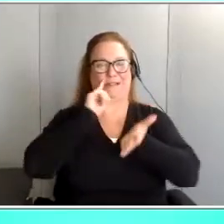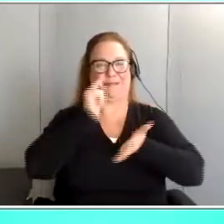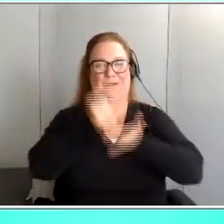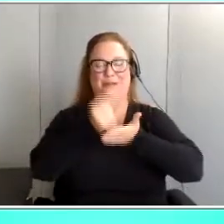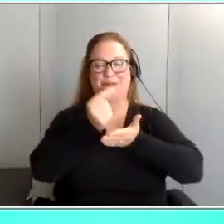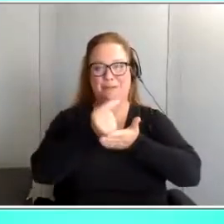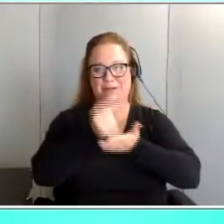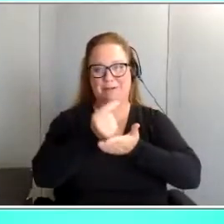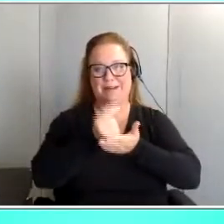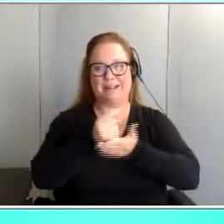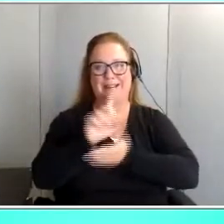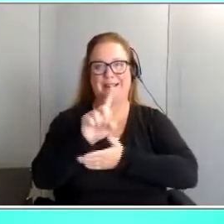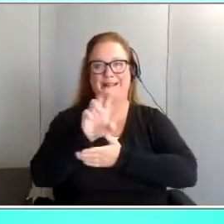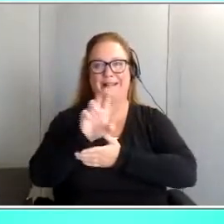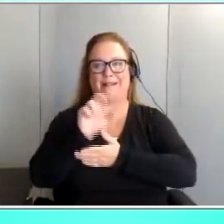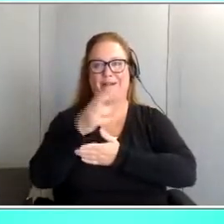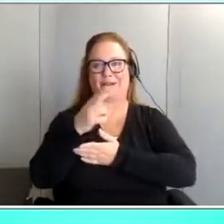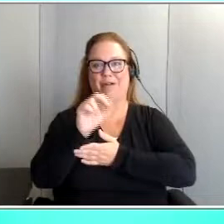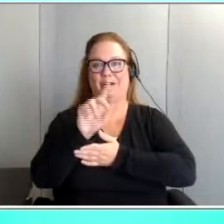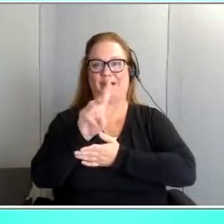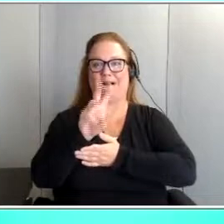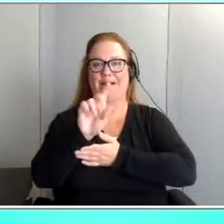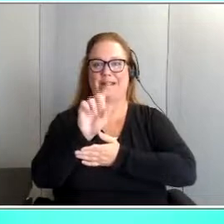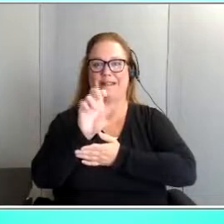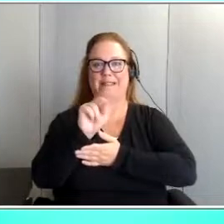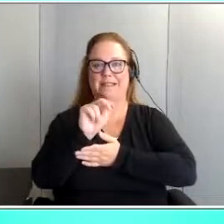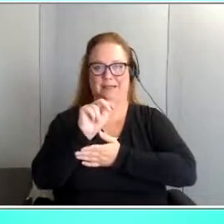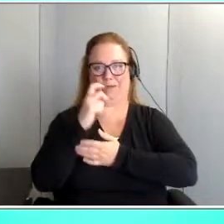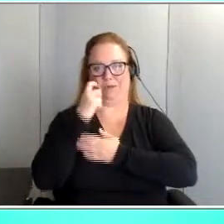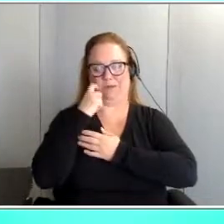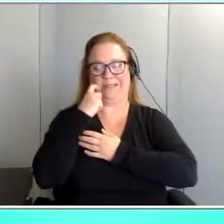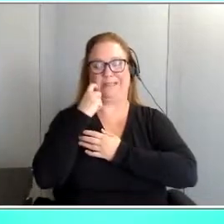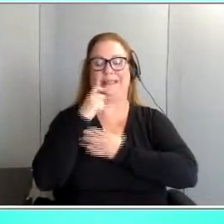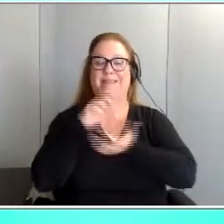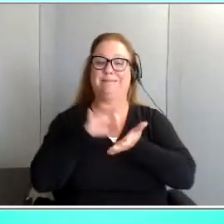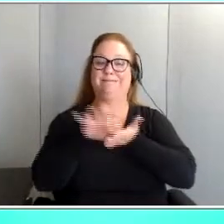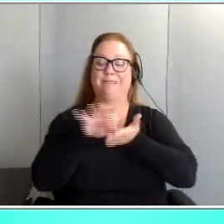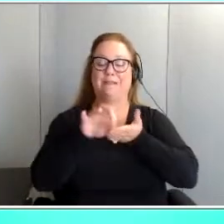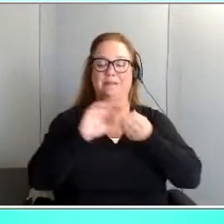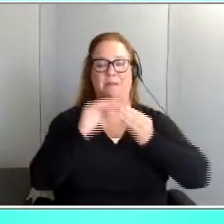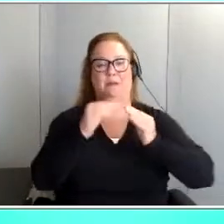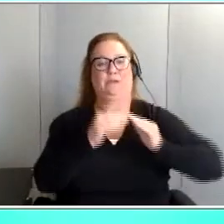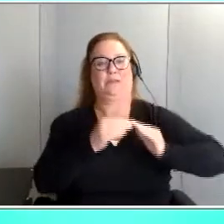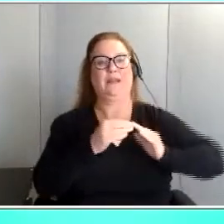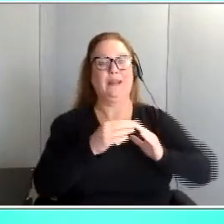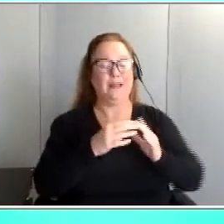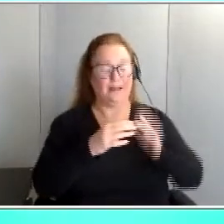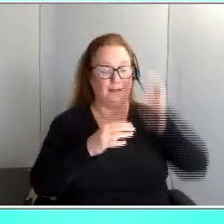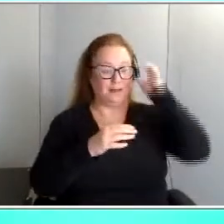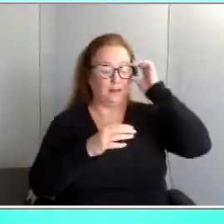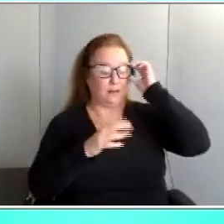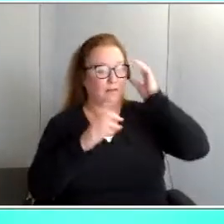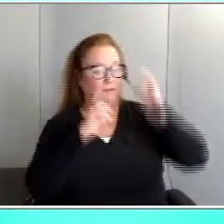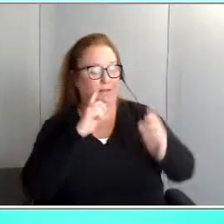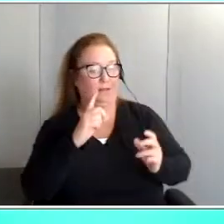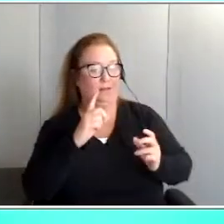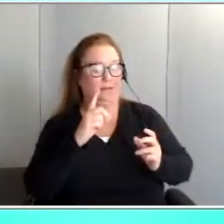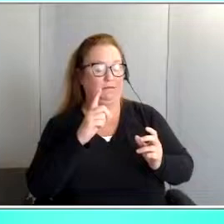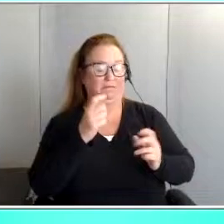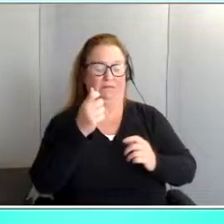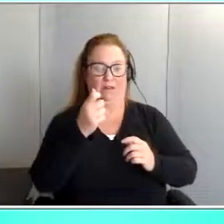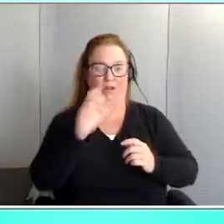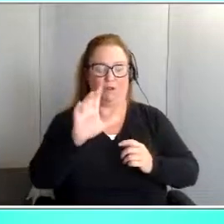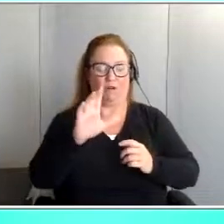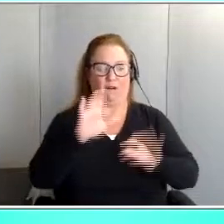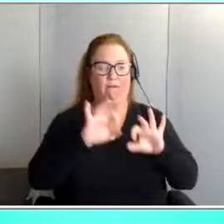Dr. Hawkins joining us this morning with the latest COVID-19 count. And imagine your loved one falling to the ground while you're on